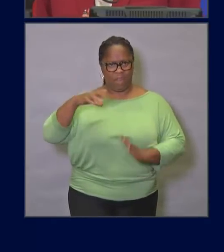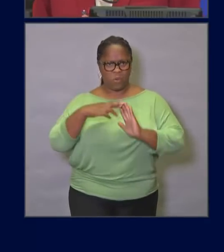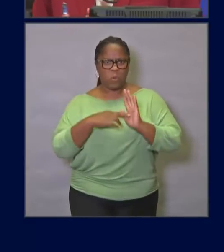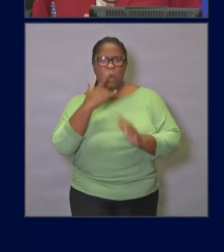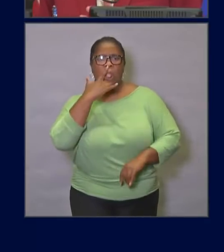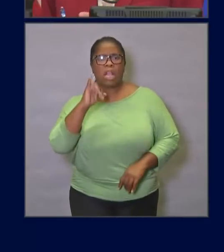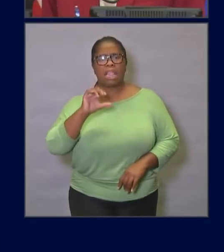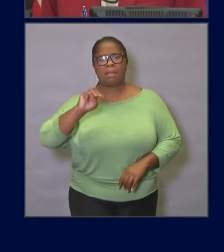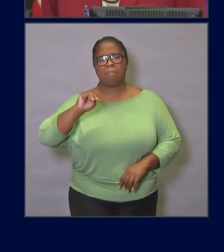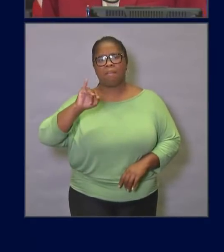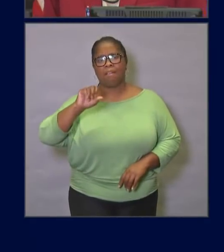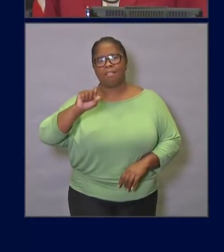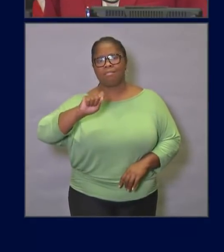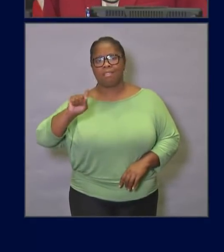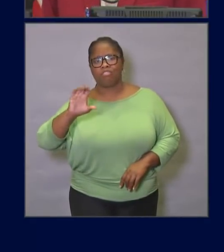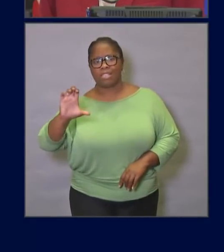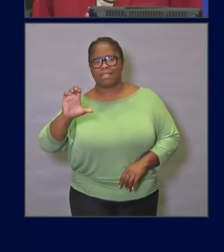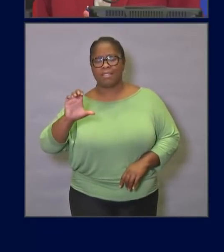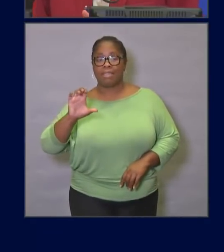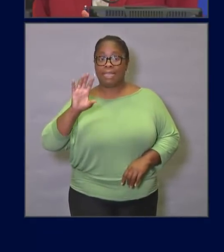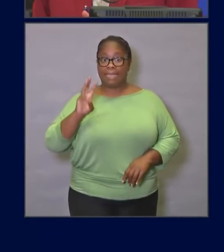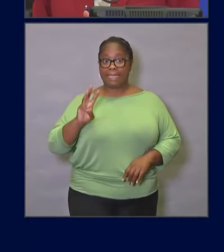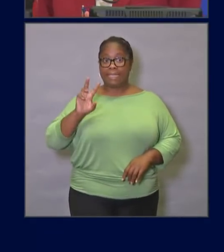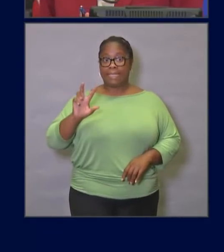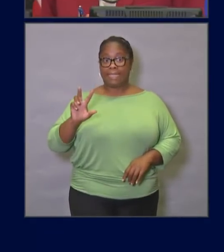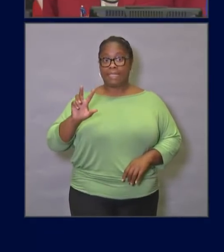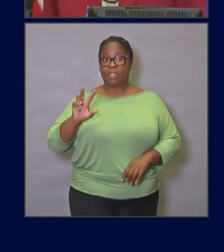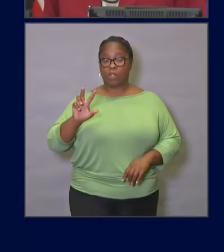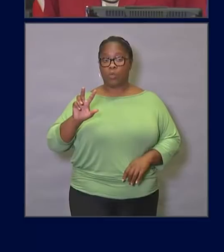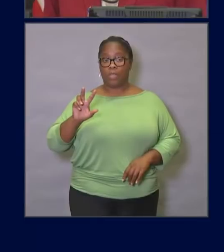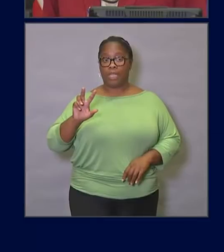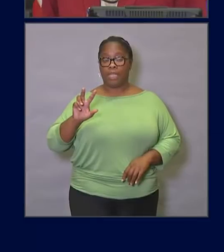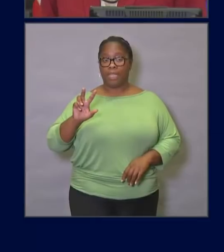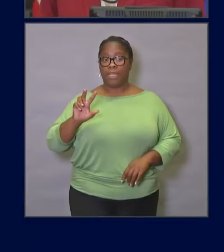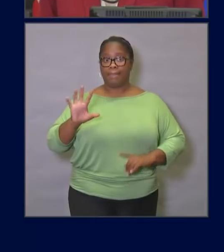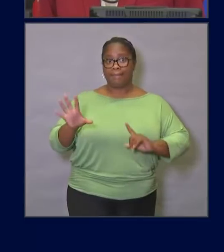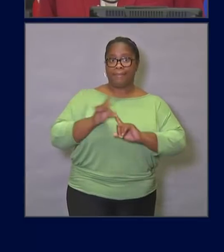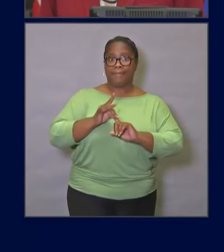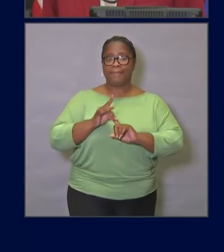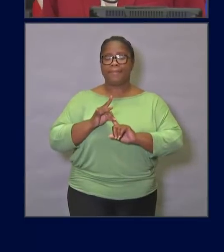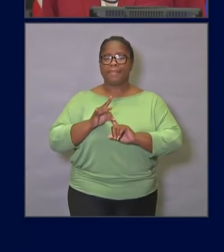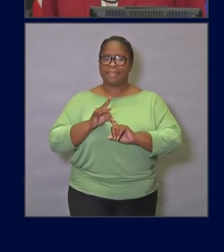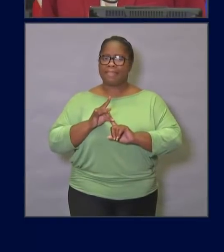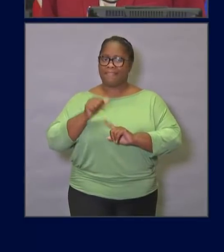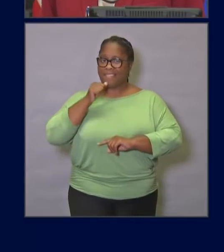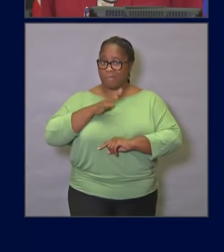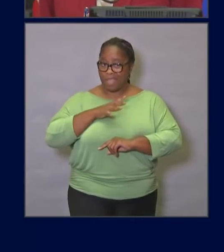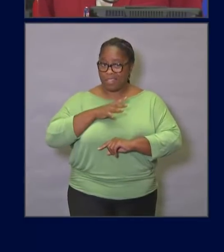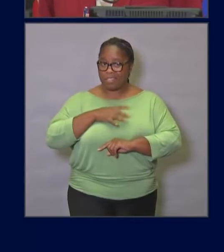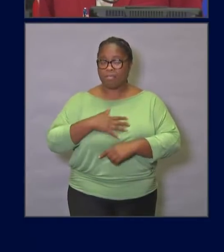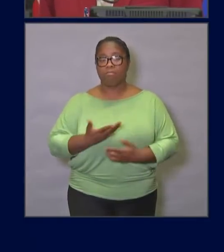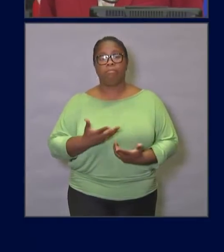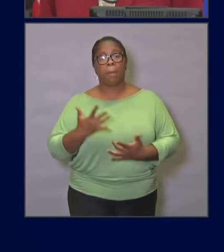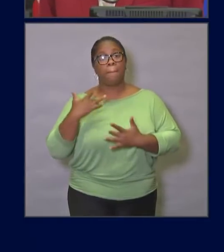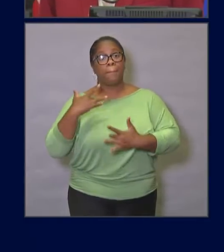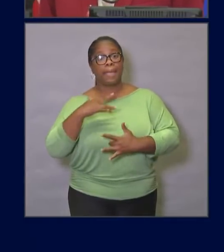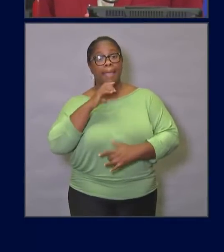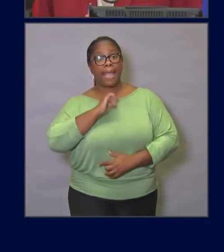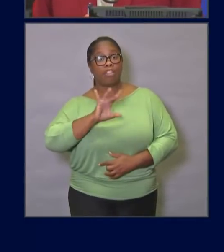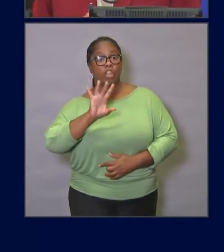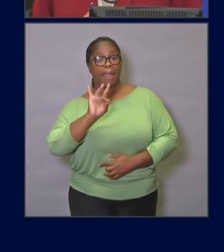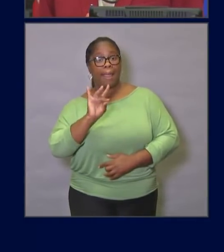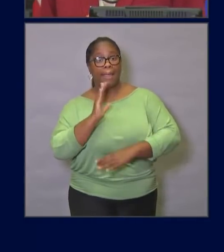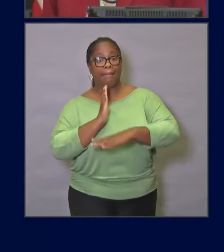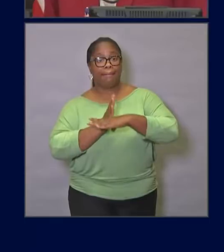10 cases, or 63% of the cases, were among females. The median age was 8, but the age range